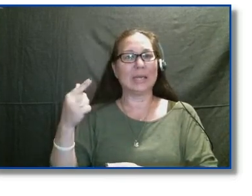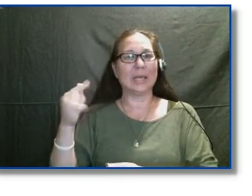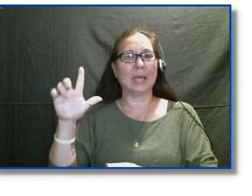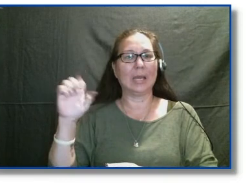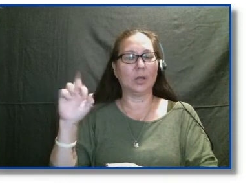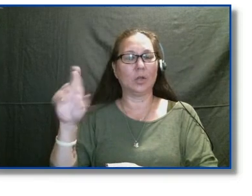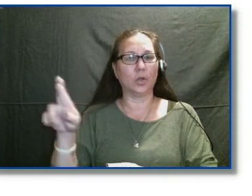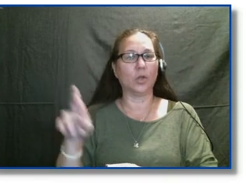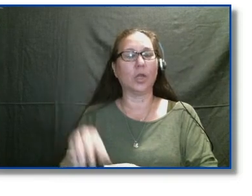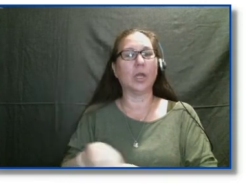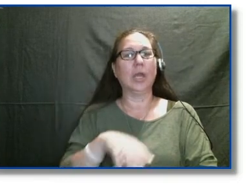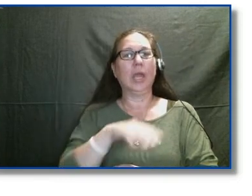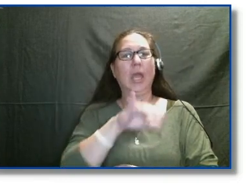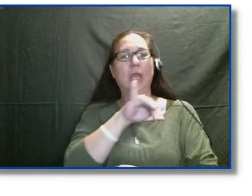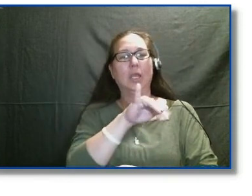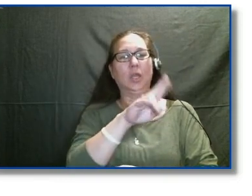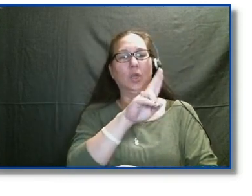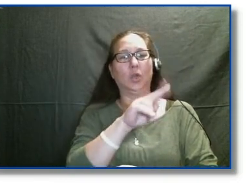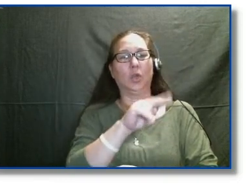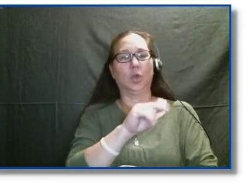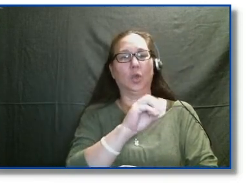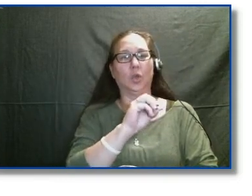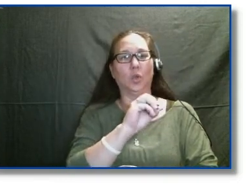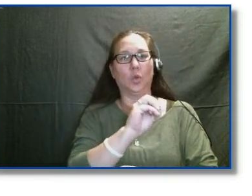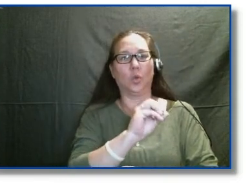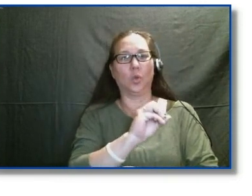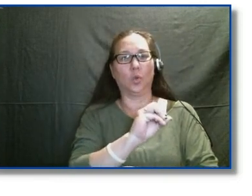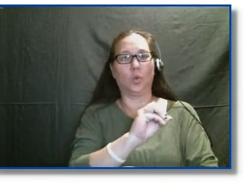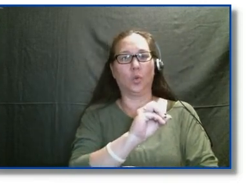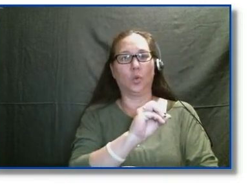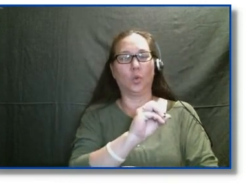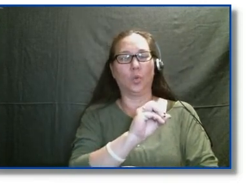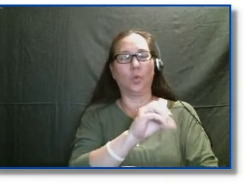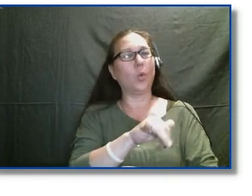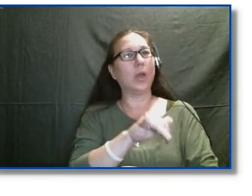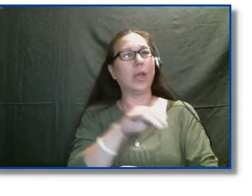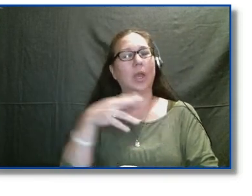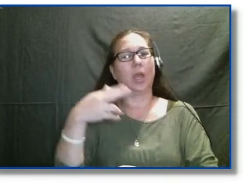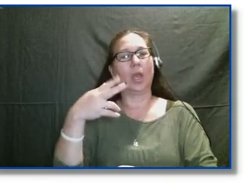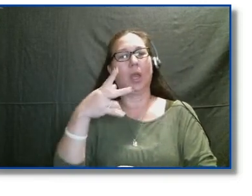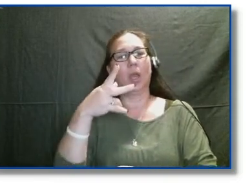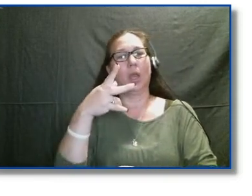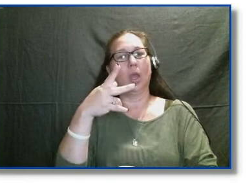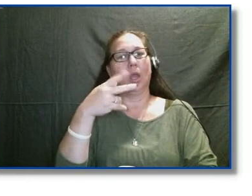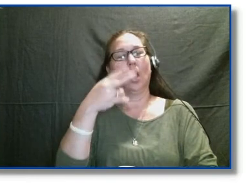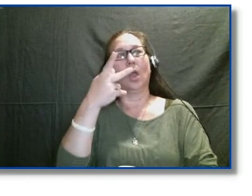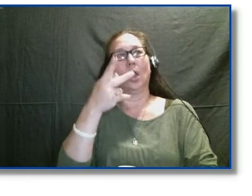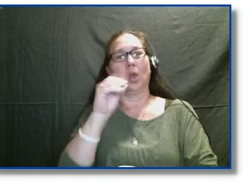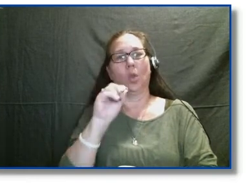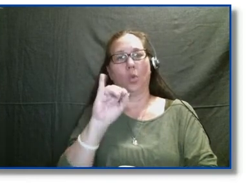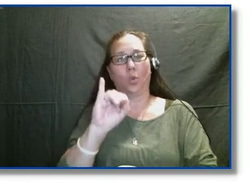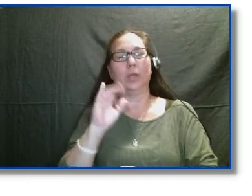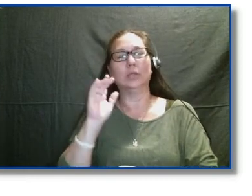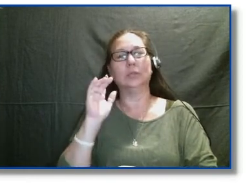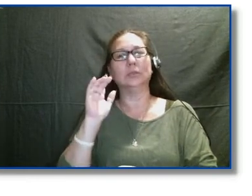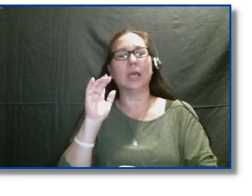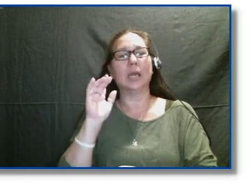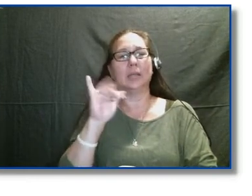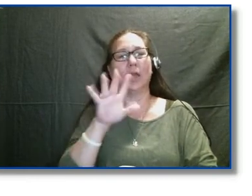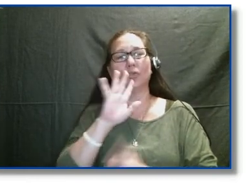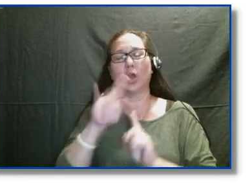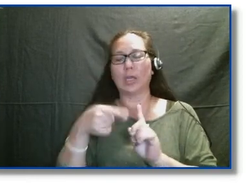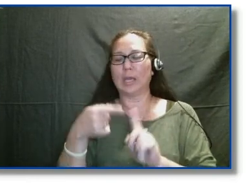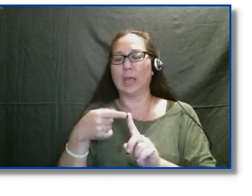and kind of developed further the thought of Gilbert Simondon about technical objects. But